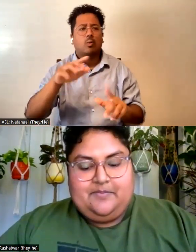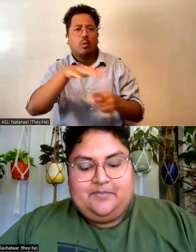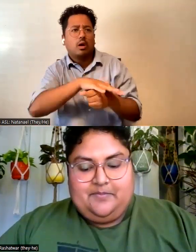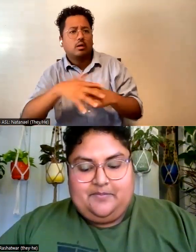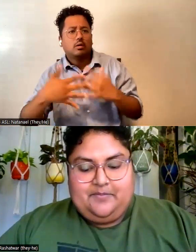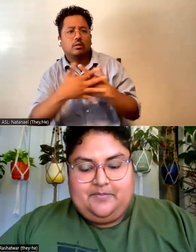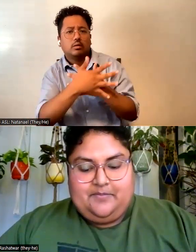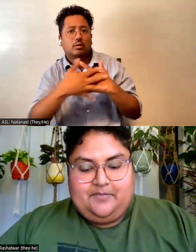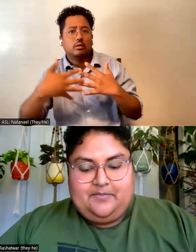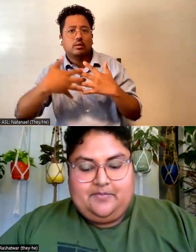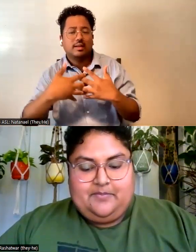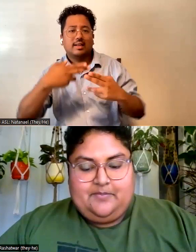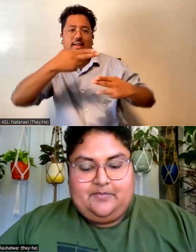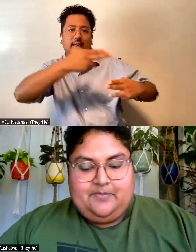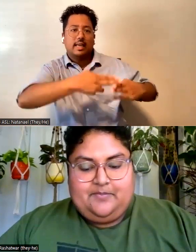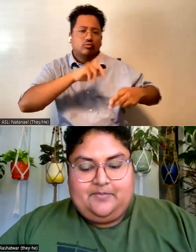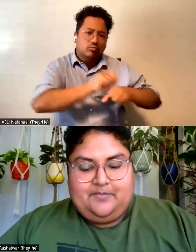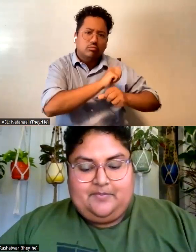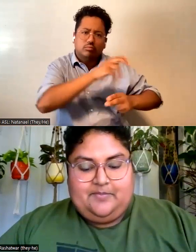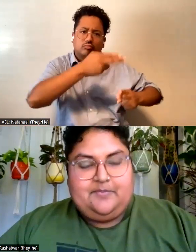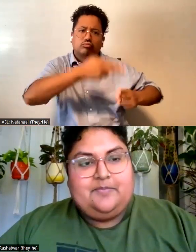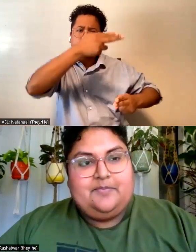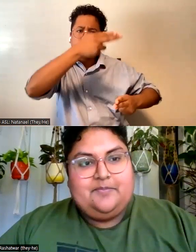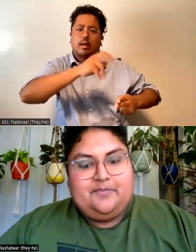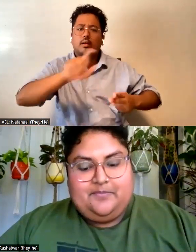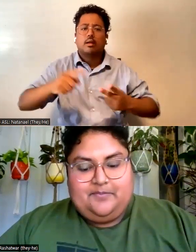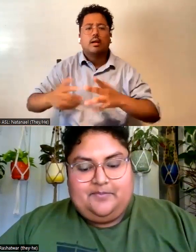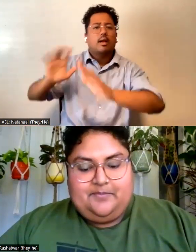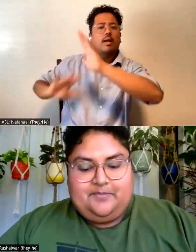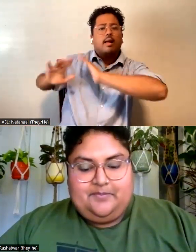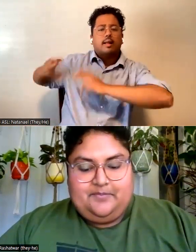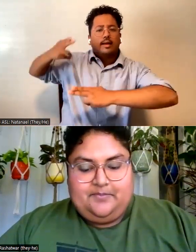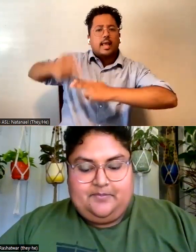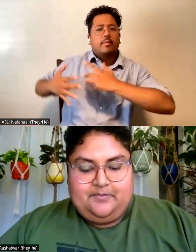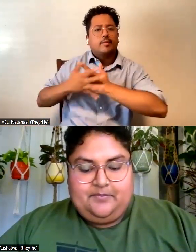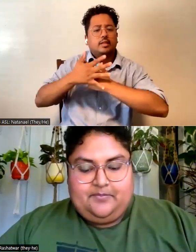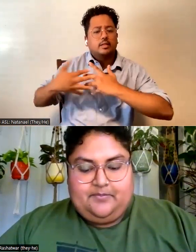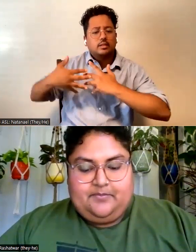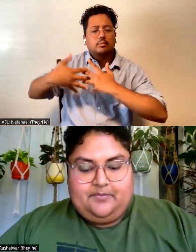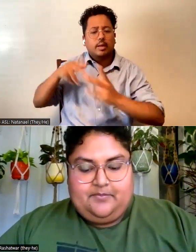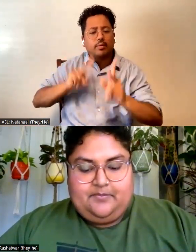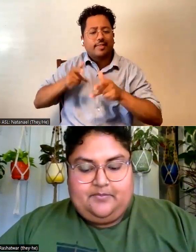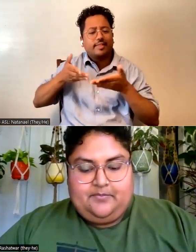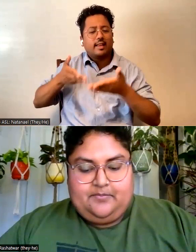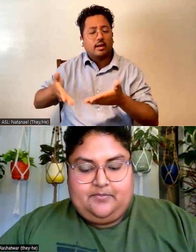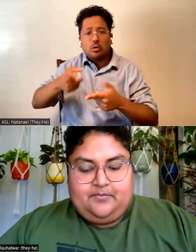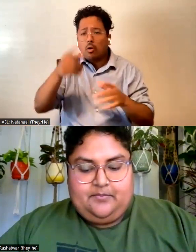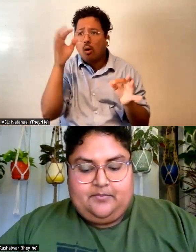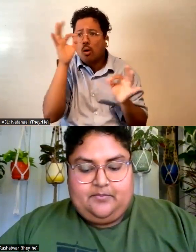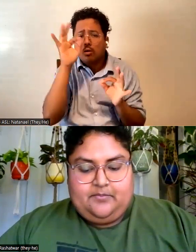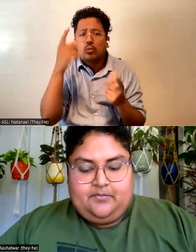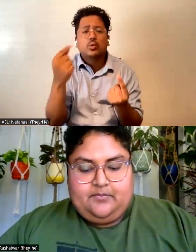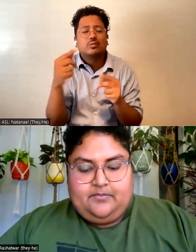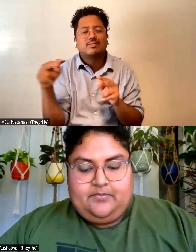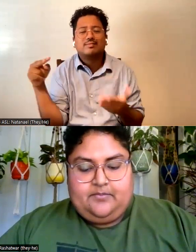call it and what the indigenous people, who the indigenous people are of the place where you are. If you don't know that information, it's just a